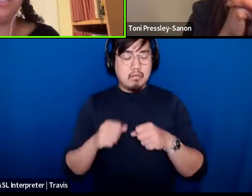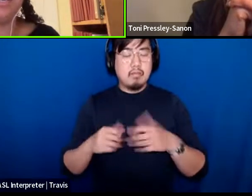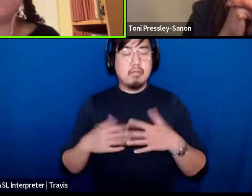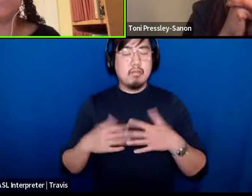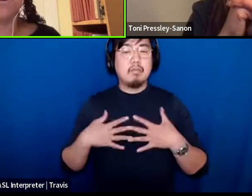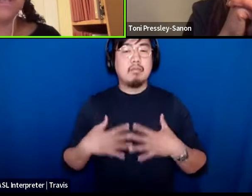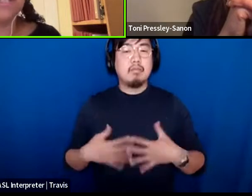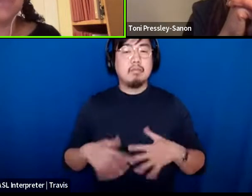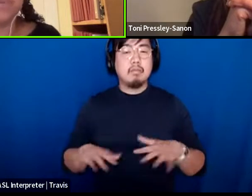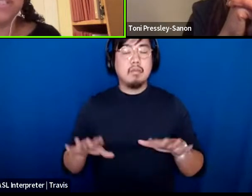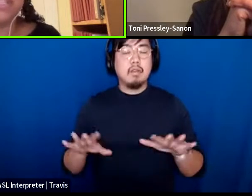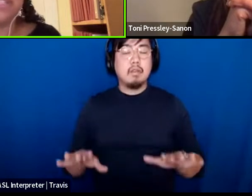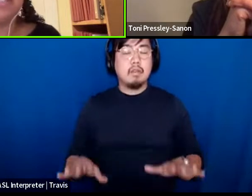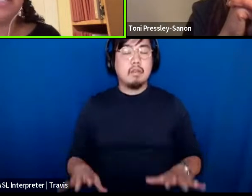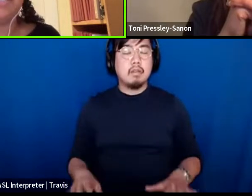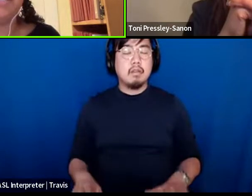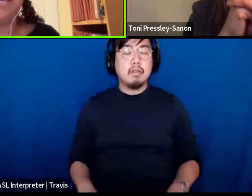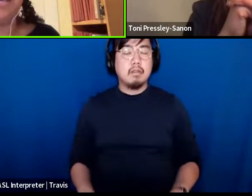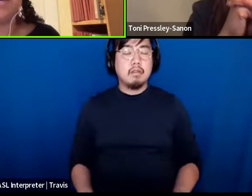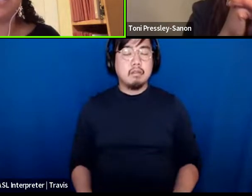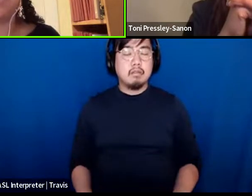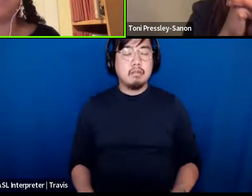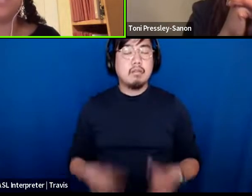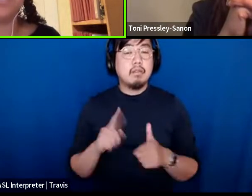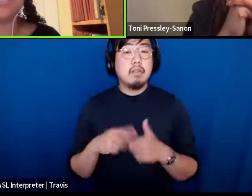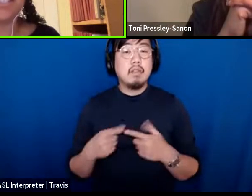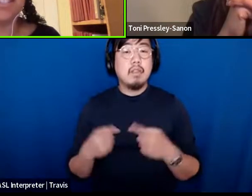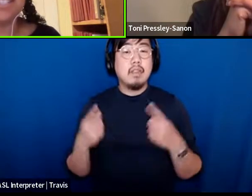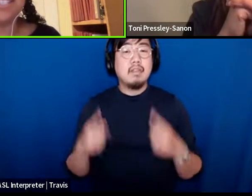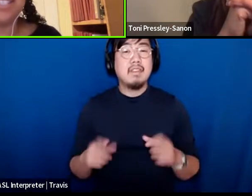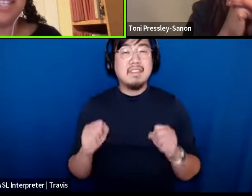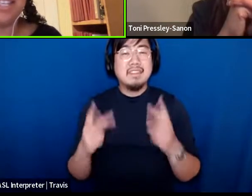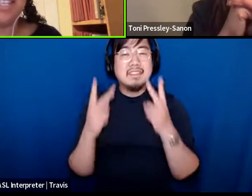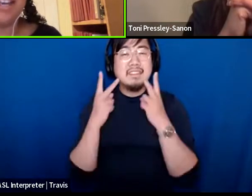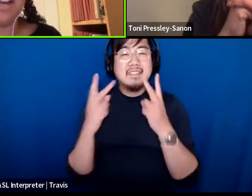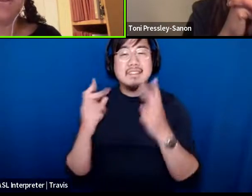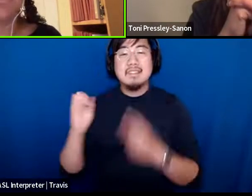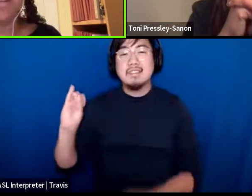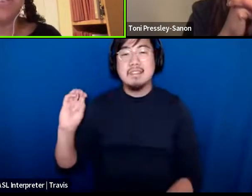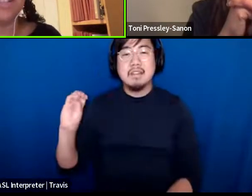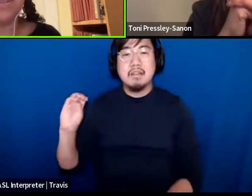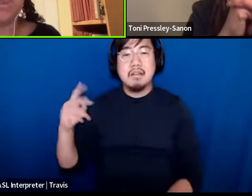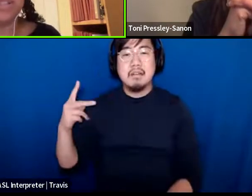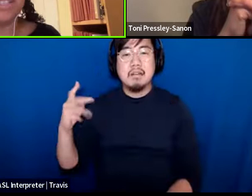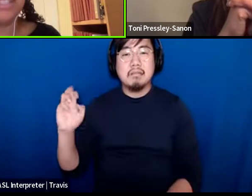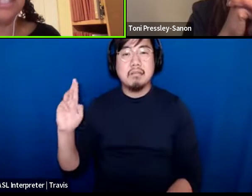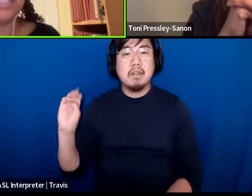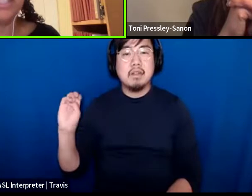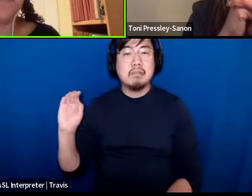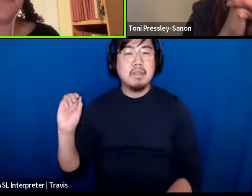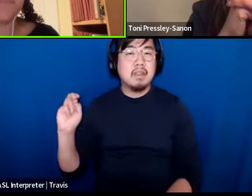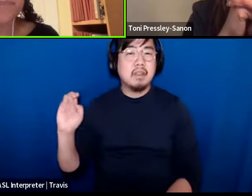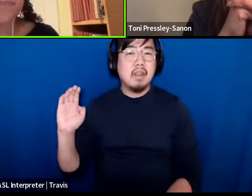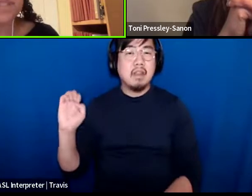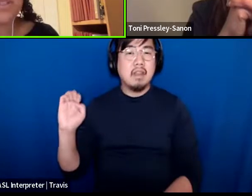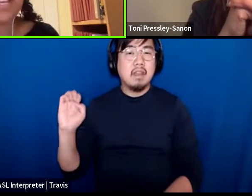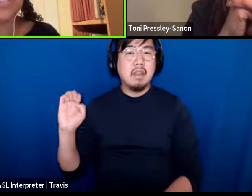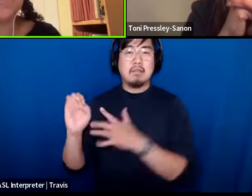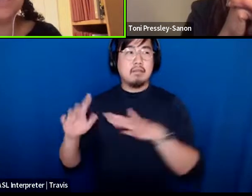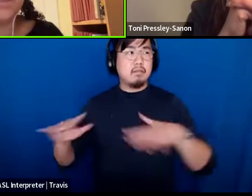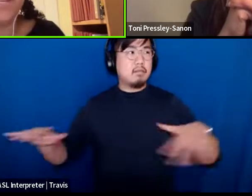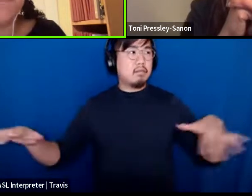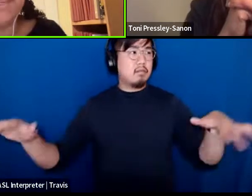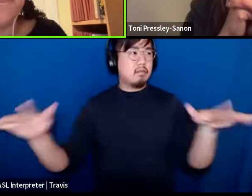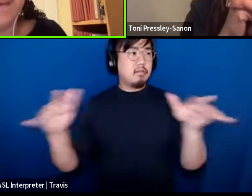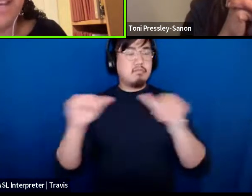see impermanence more clearly. That's when we can start to see our cravings more clearly. So